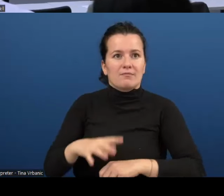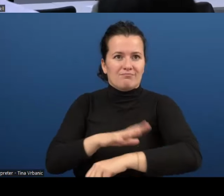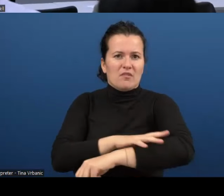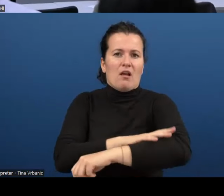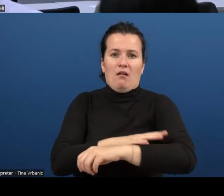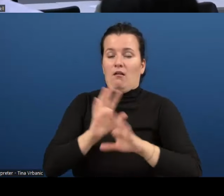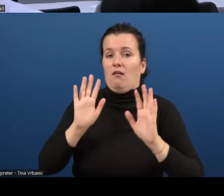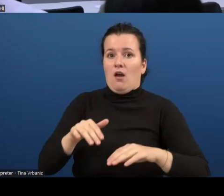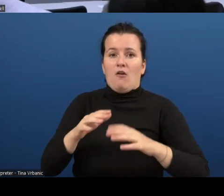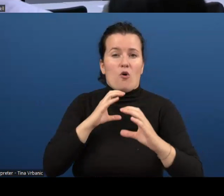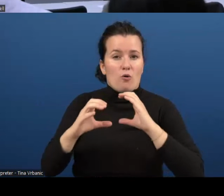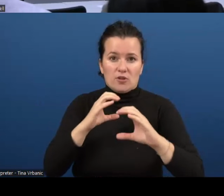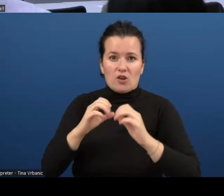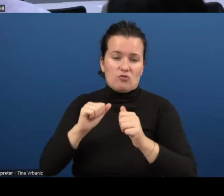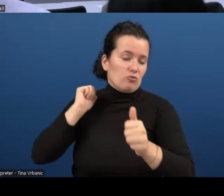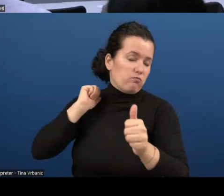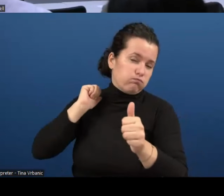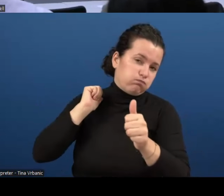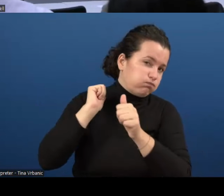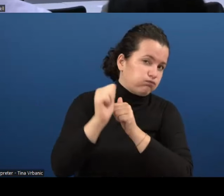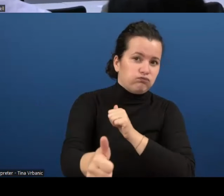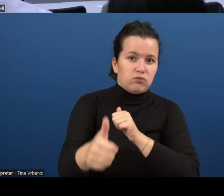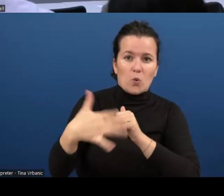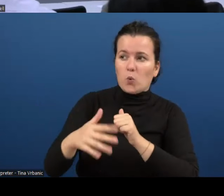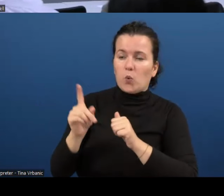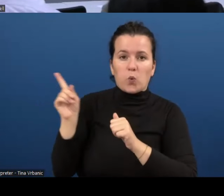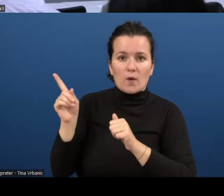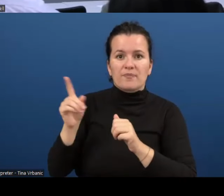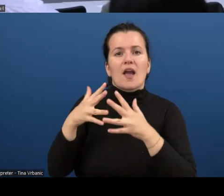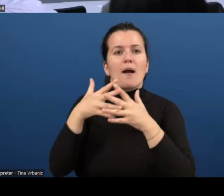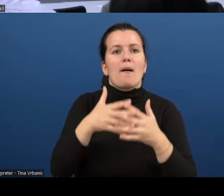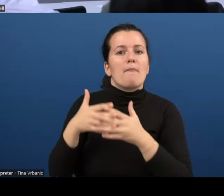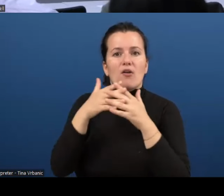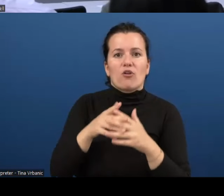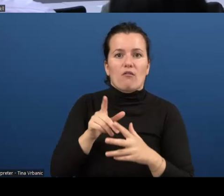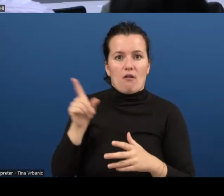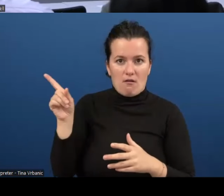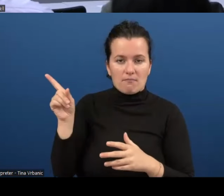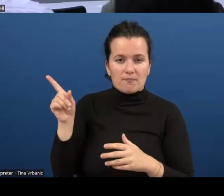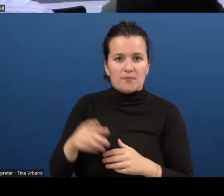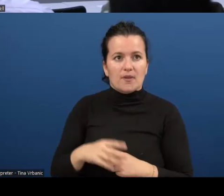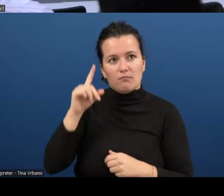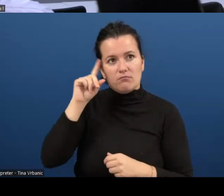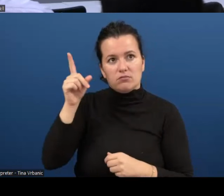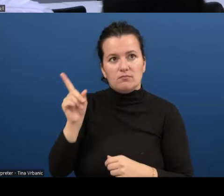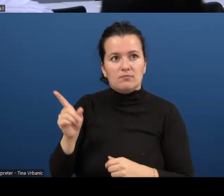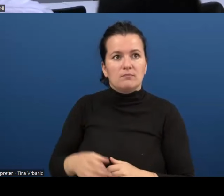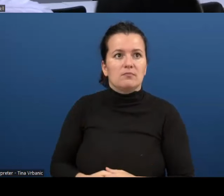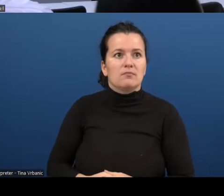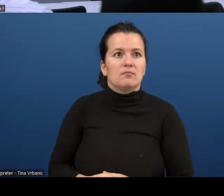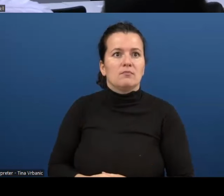that exists currently. It's a group in the US by Reed et al. And Tan et al. At 2